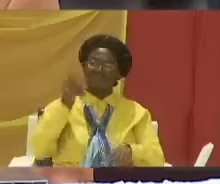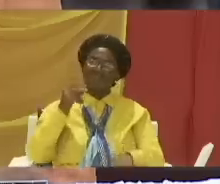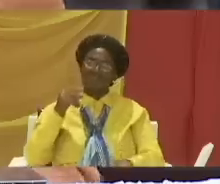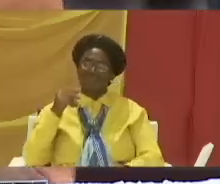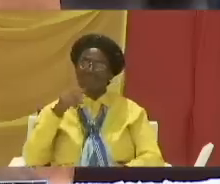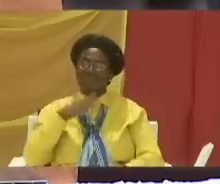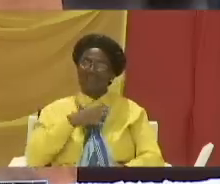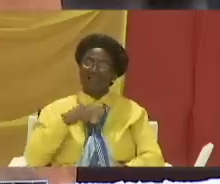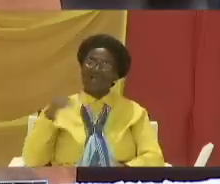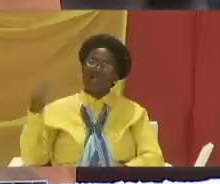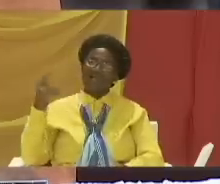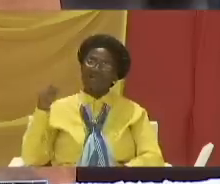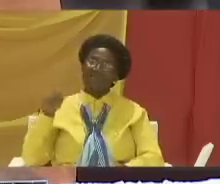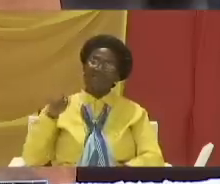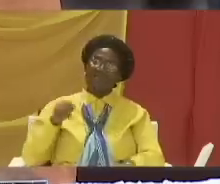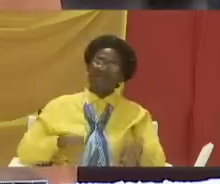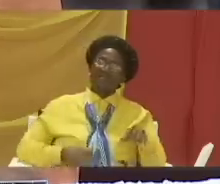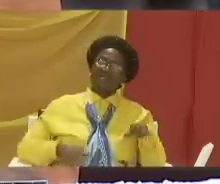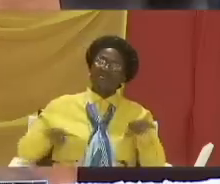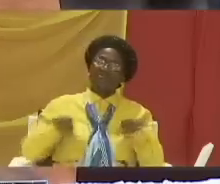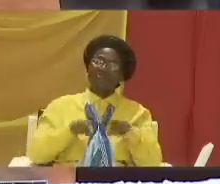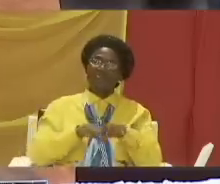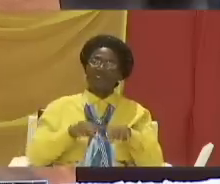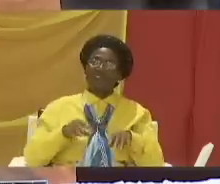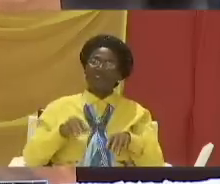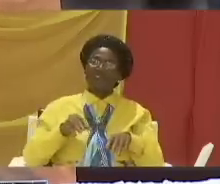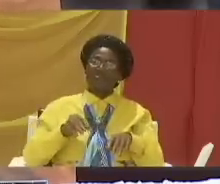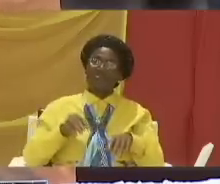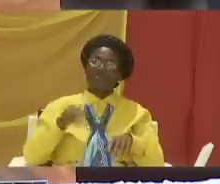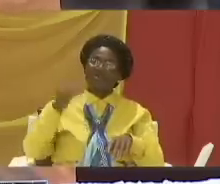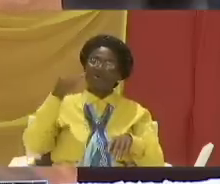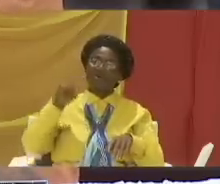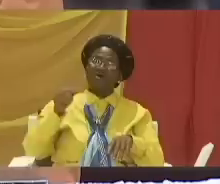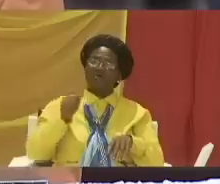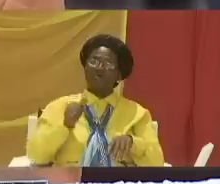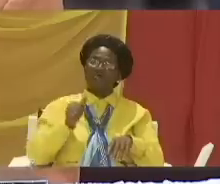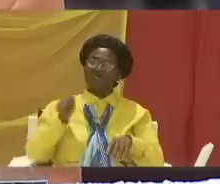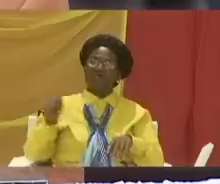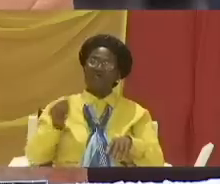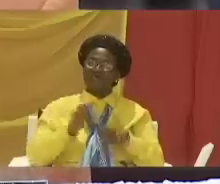And the womb of Sarah became blocked.